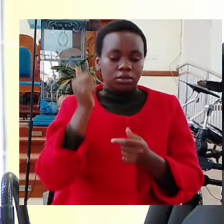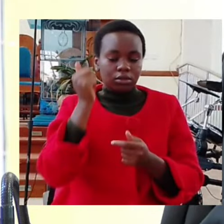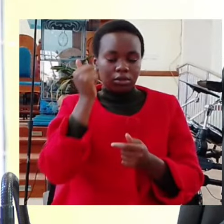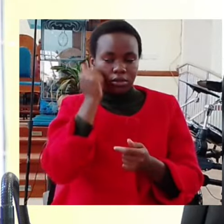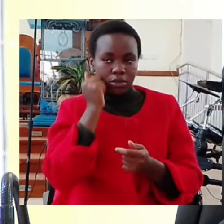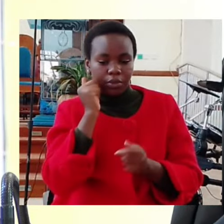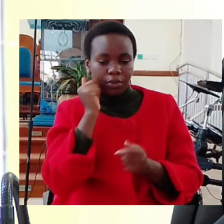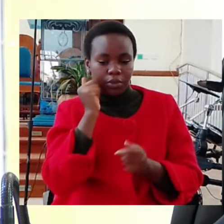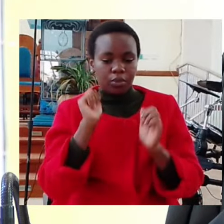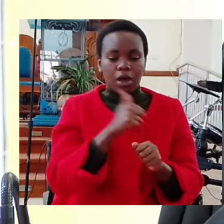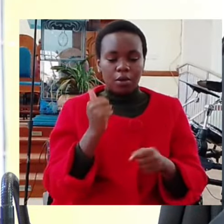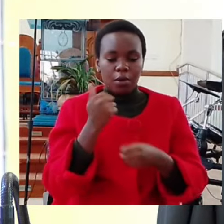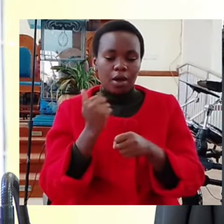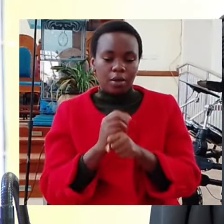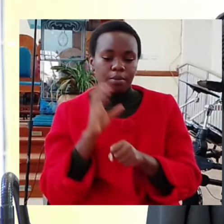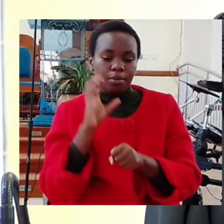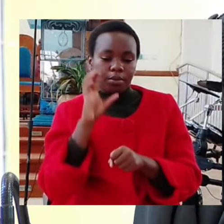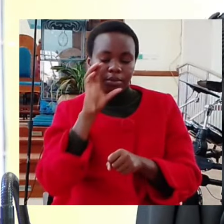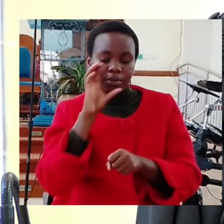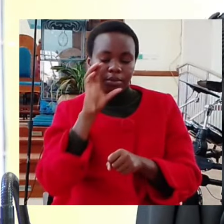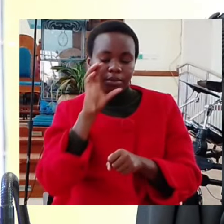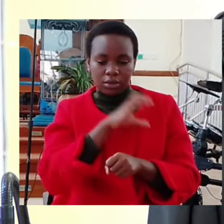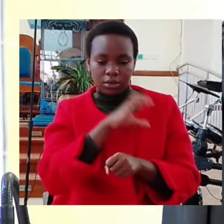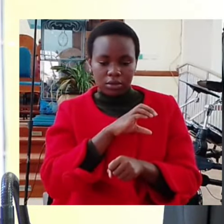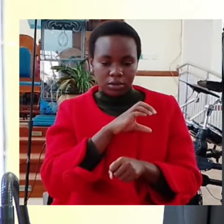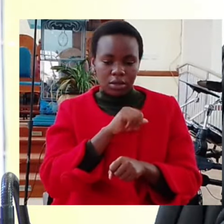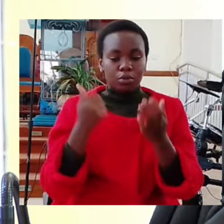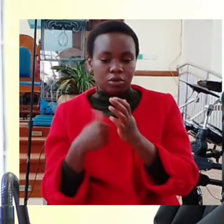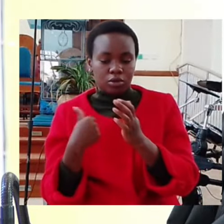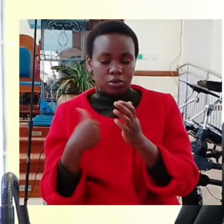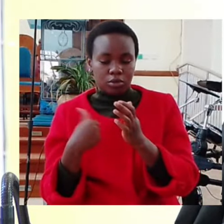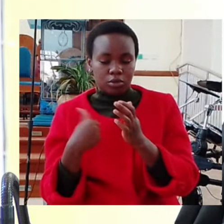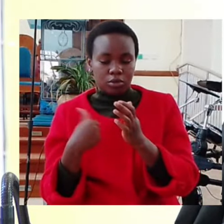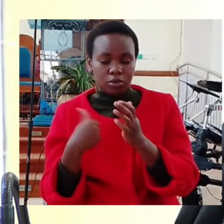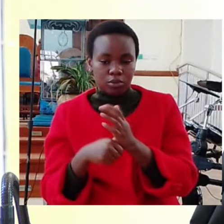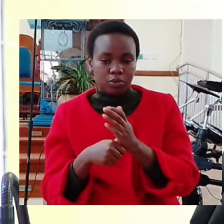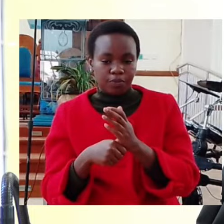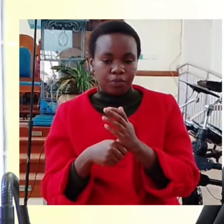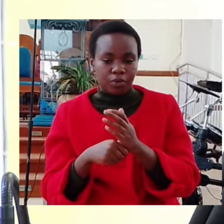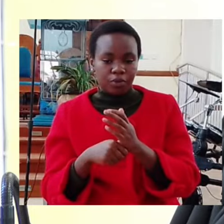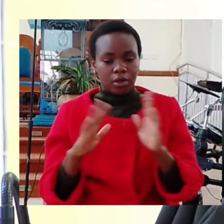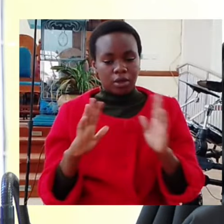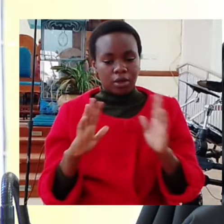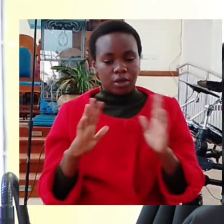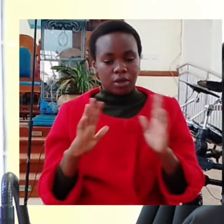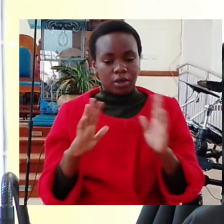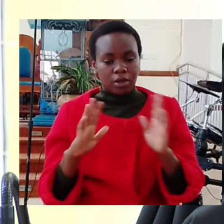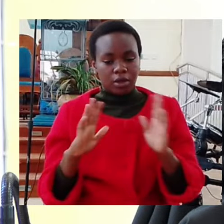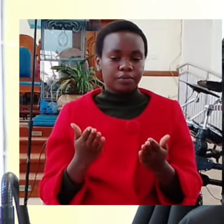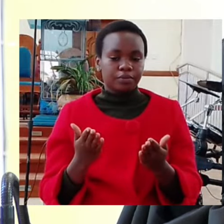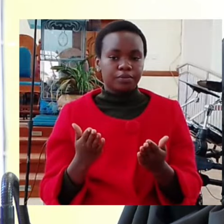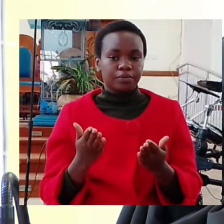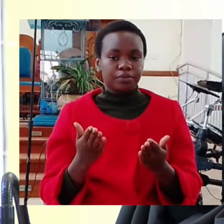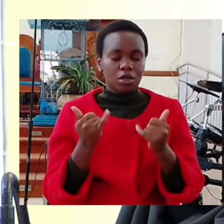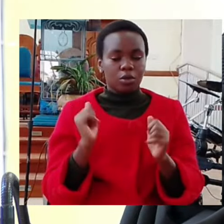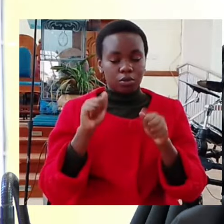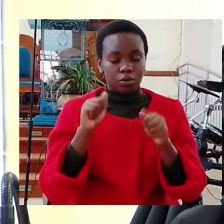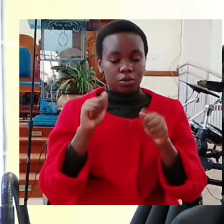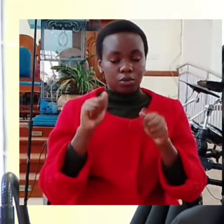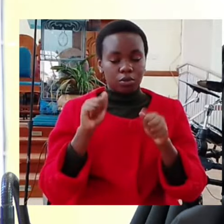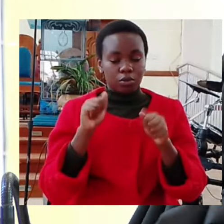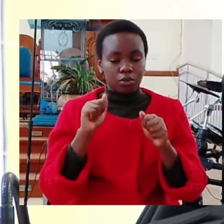wareiru wanewera, hedea kwena dhena, hedea modu eragu omererio. No ni wega tuigwe ciugo iria